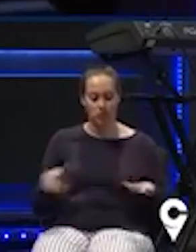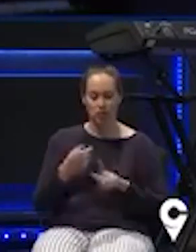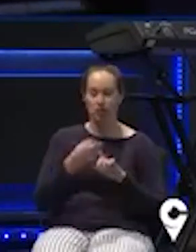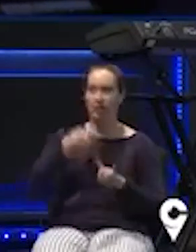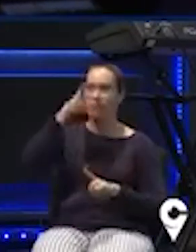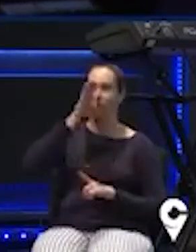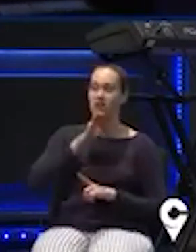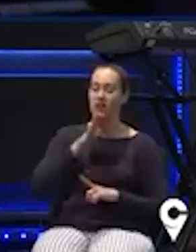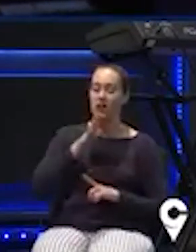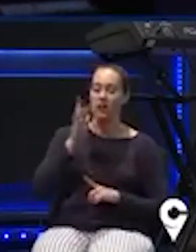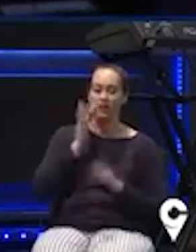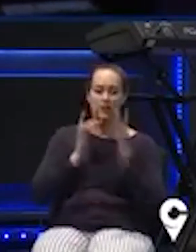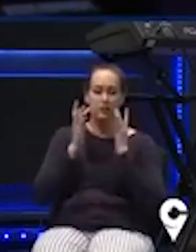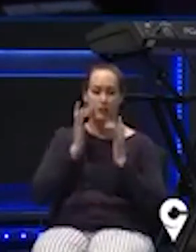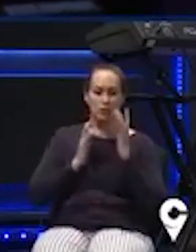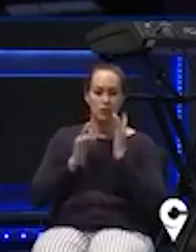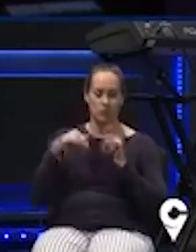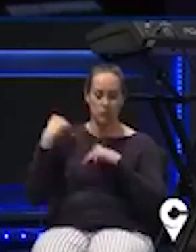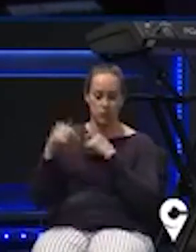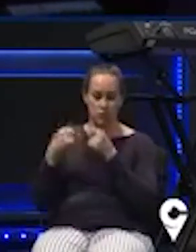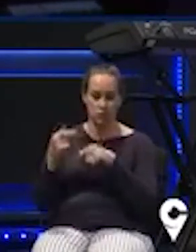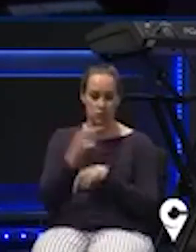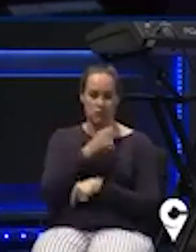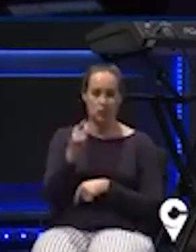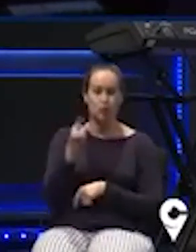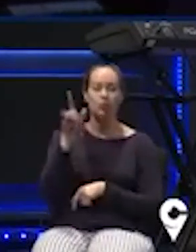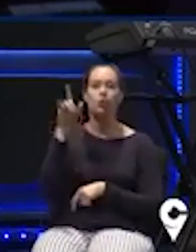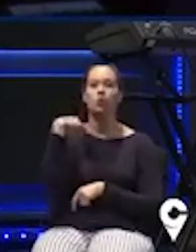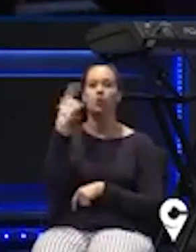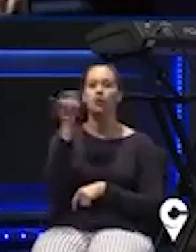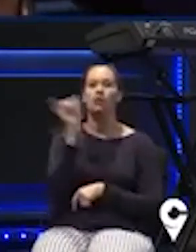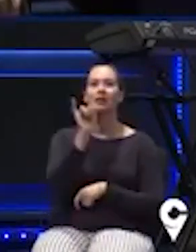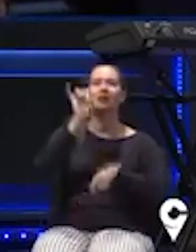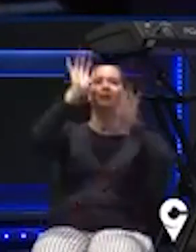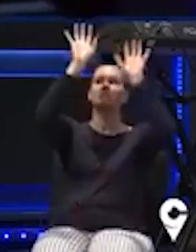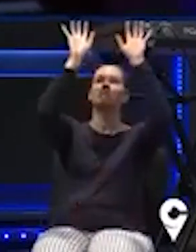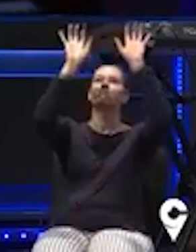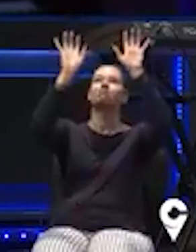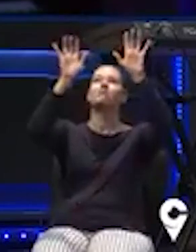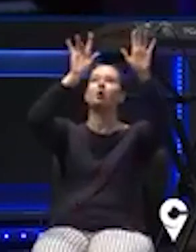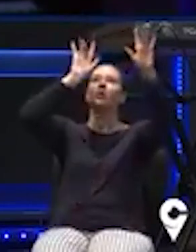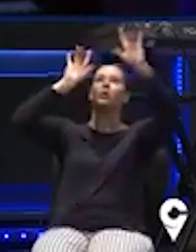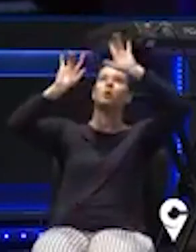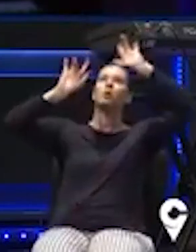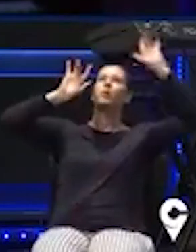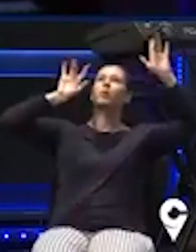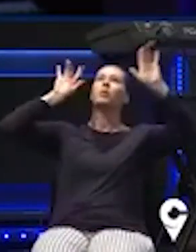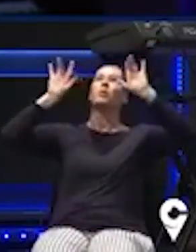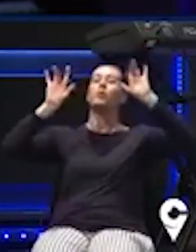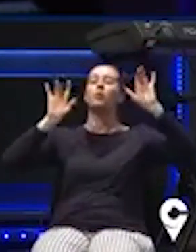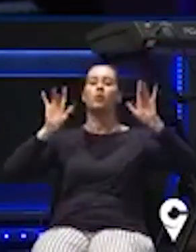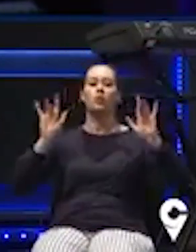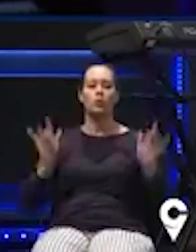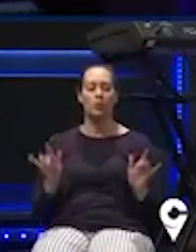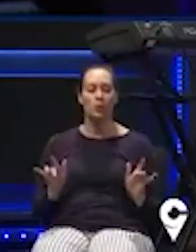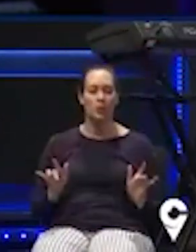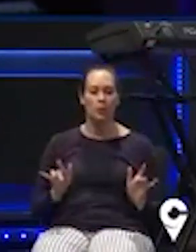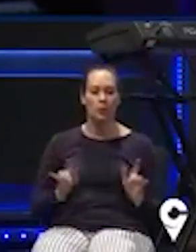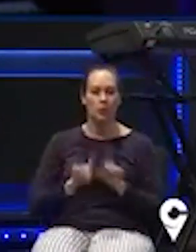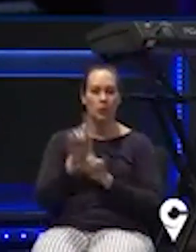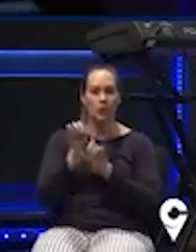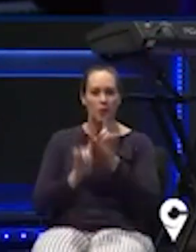depraved generation in which you shine like stars in the universe. Blameless and pure